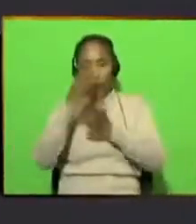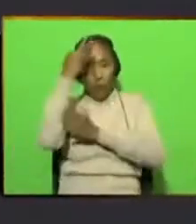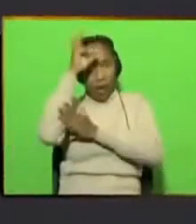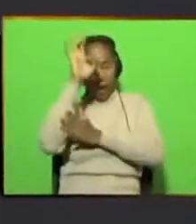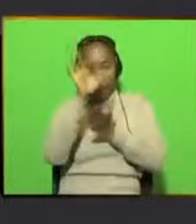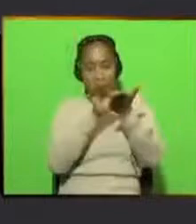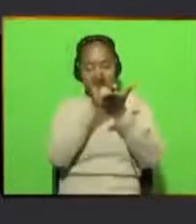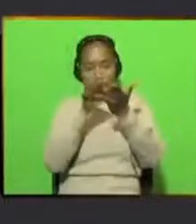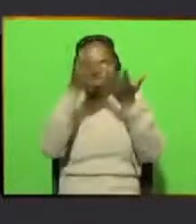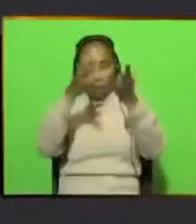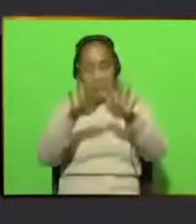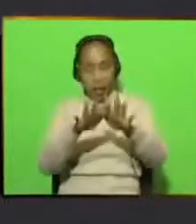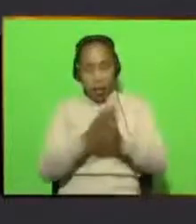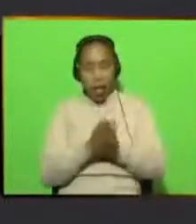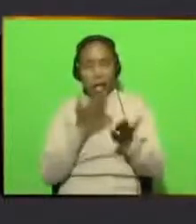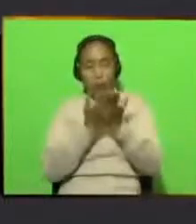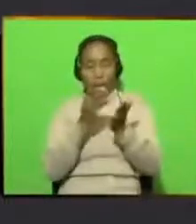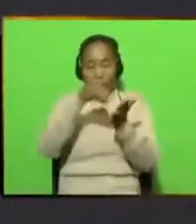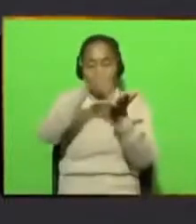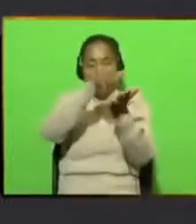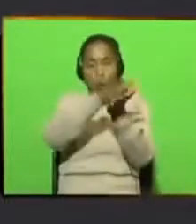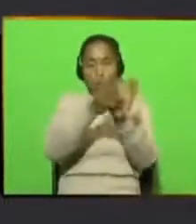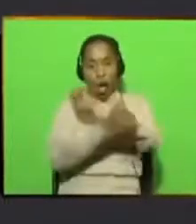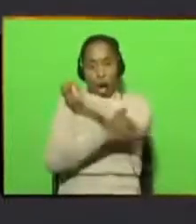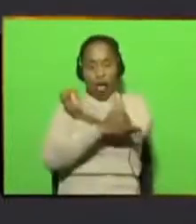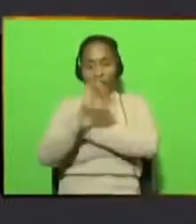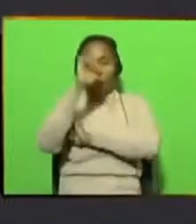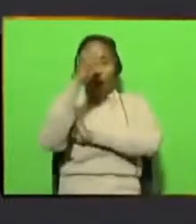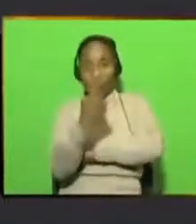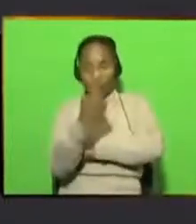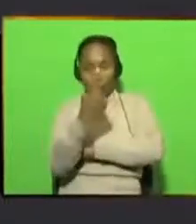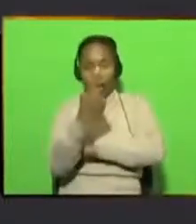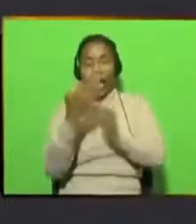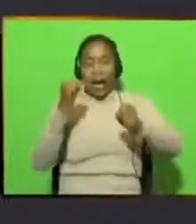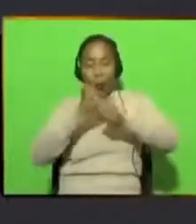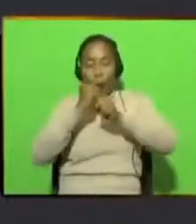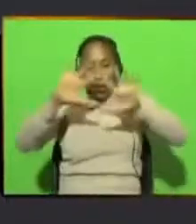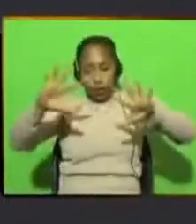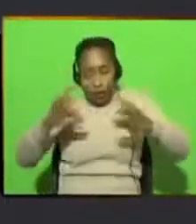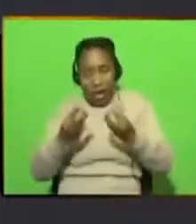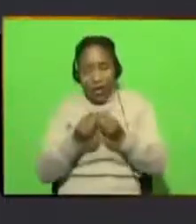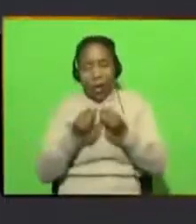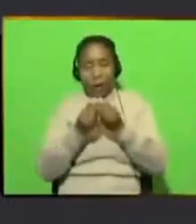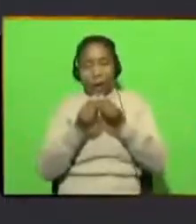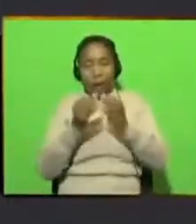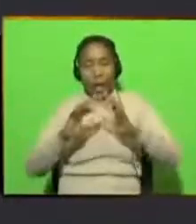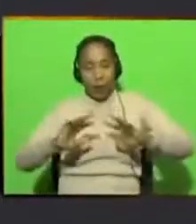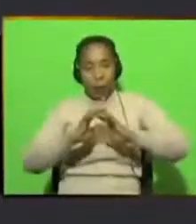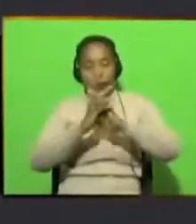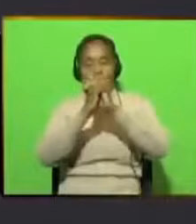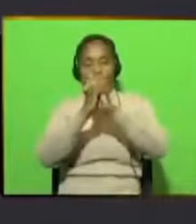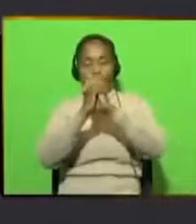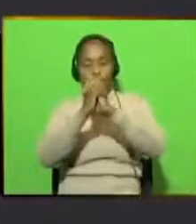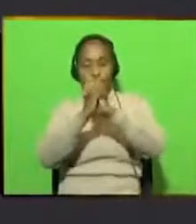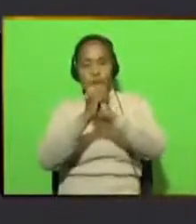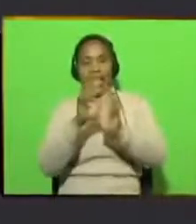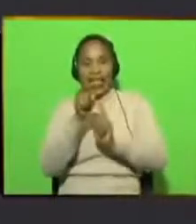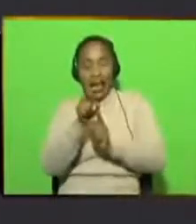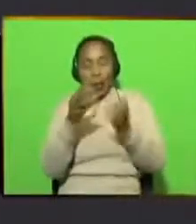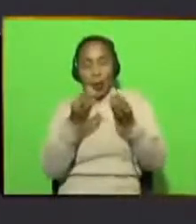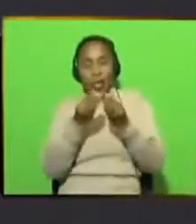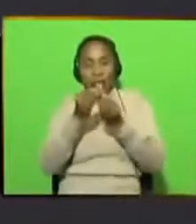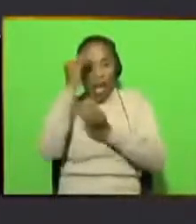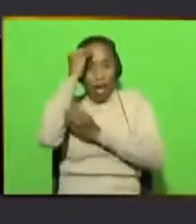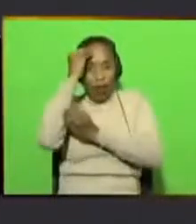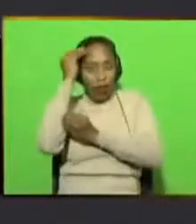Unity to put our country first, to take hands and to work collectively in the interests of the people